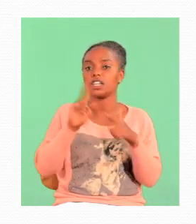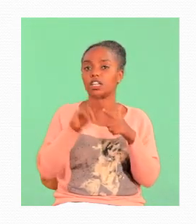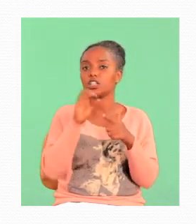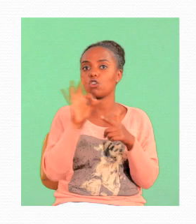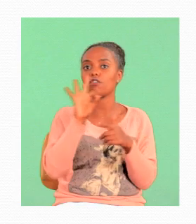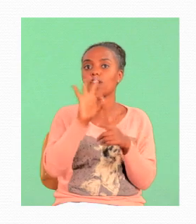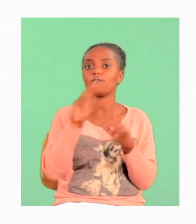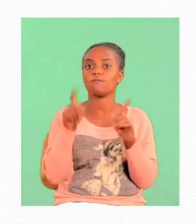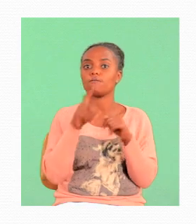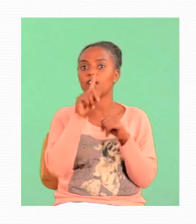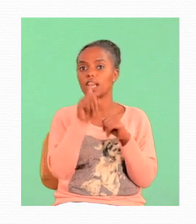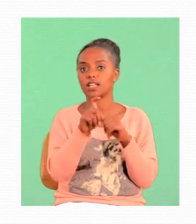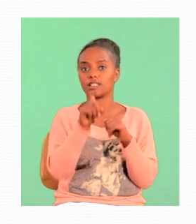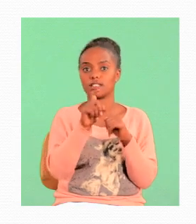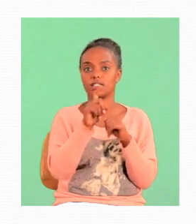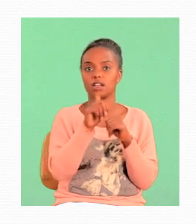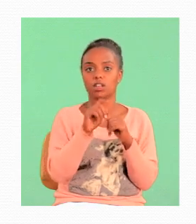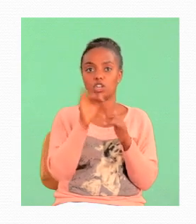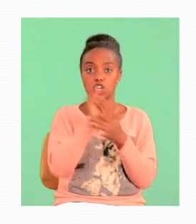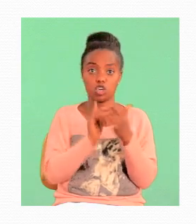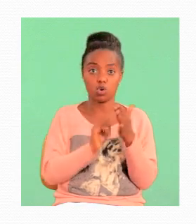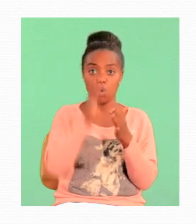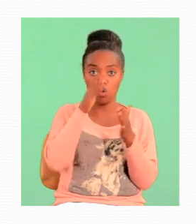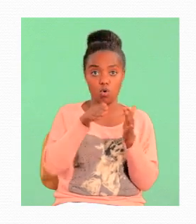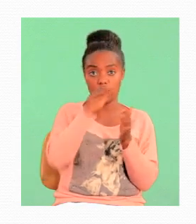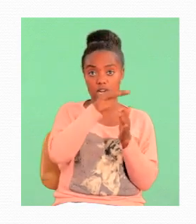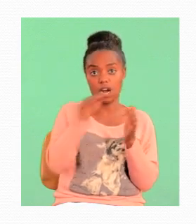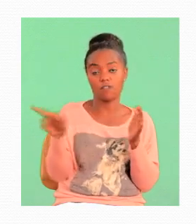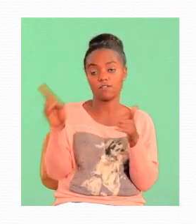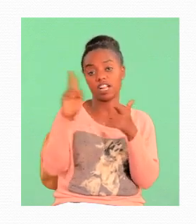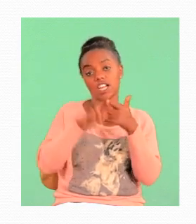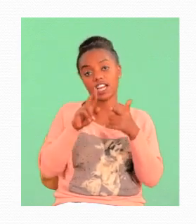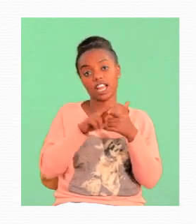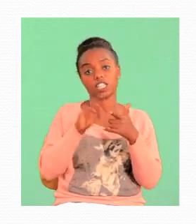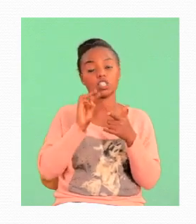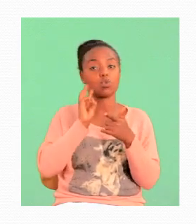x, when you draw the graph, its range will be